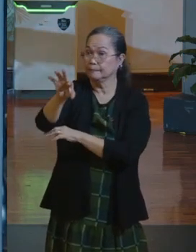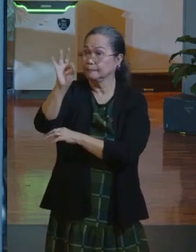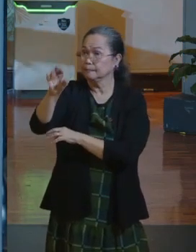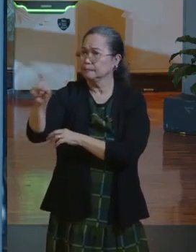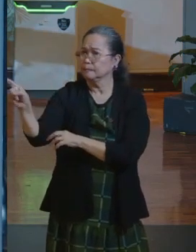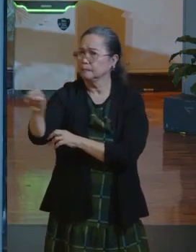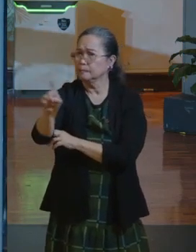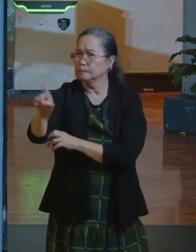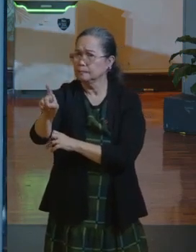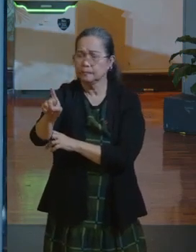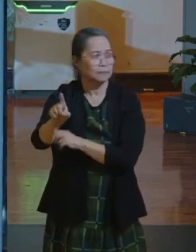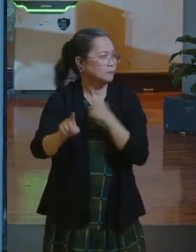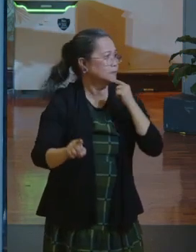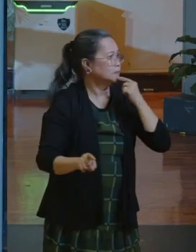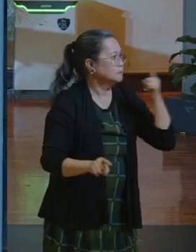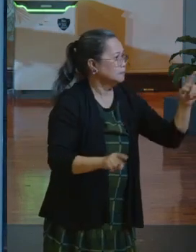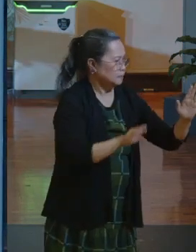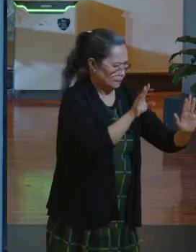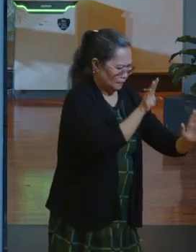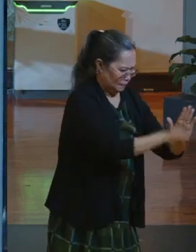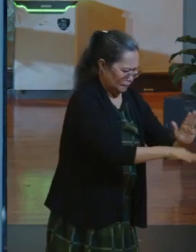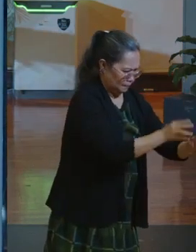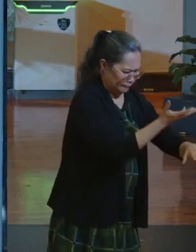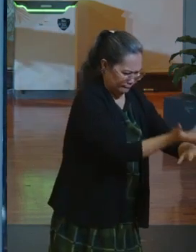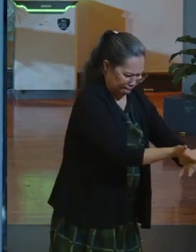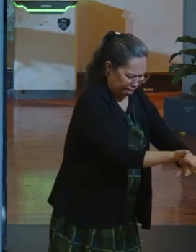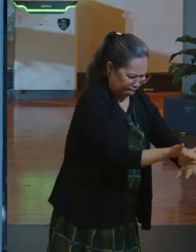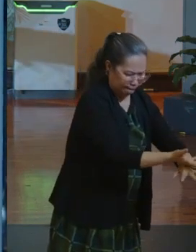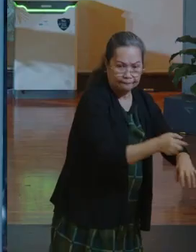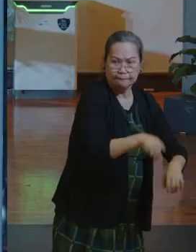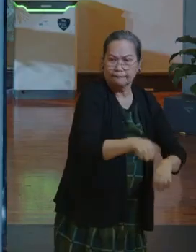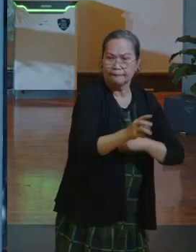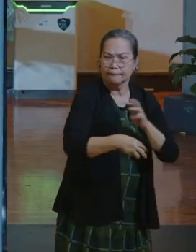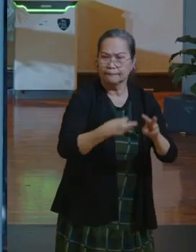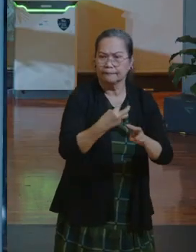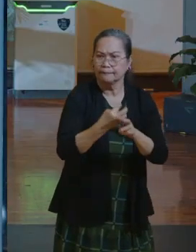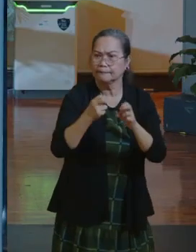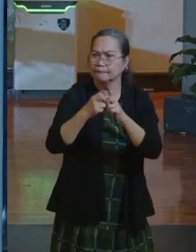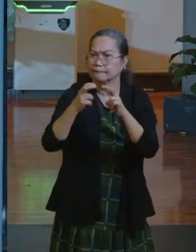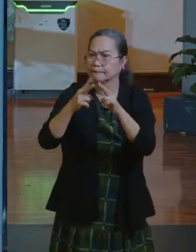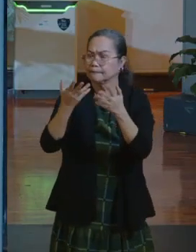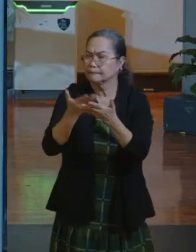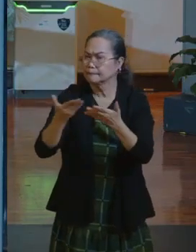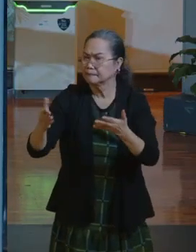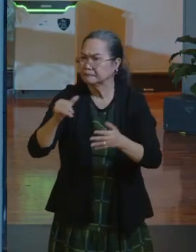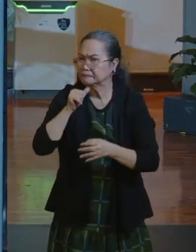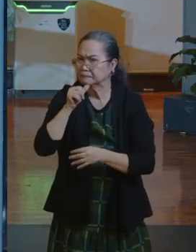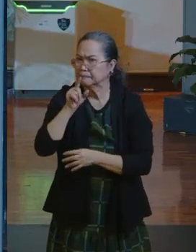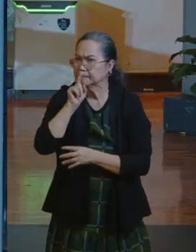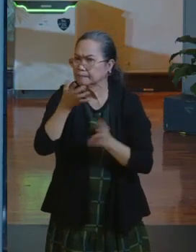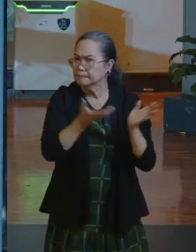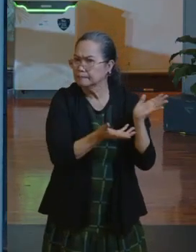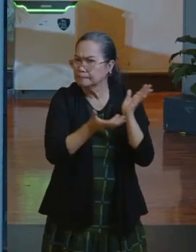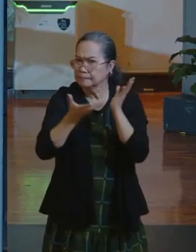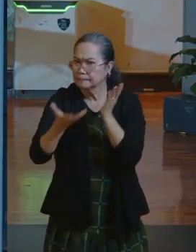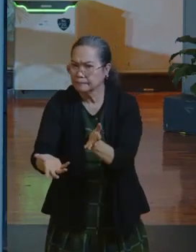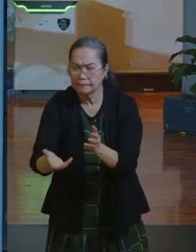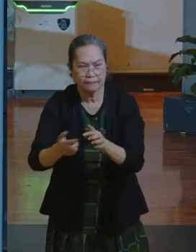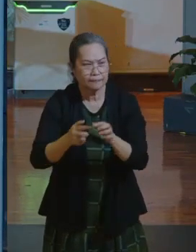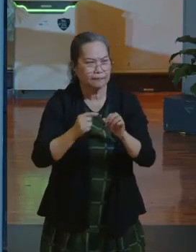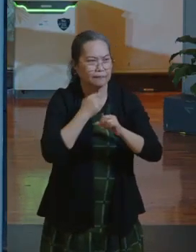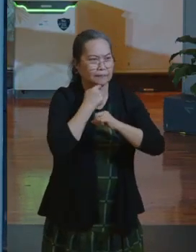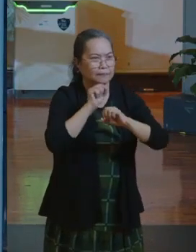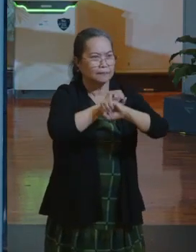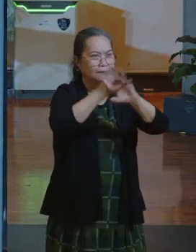is low and despised in the world, even things that are not, to bring to nothing things